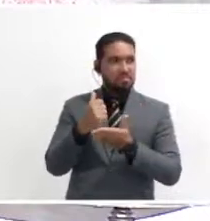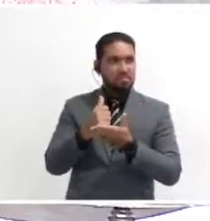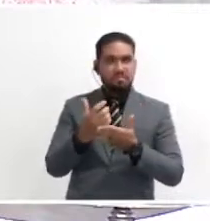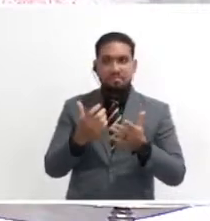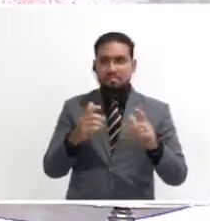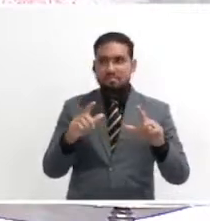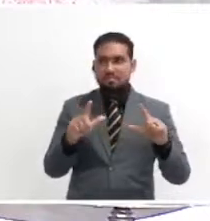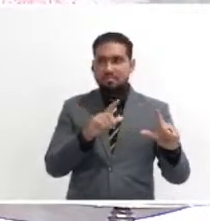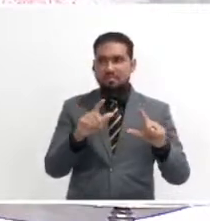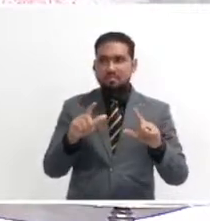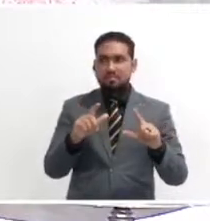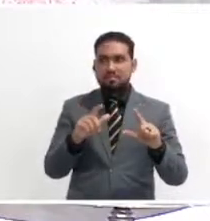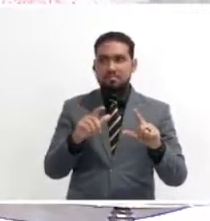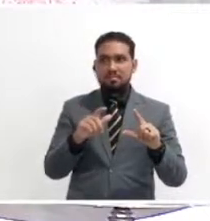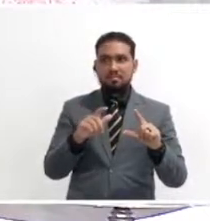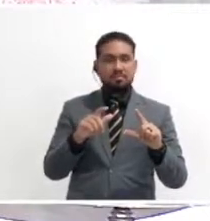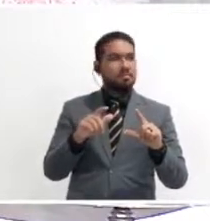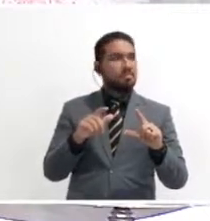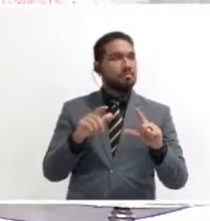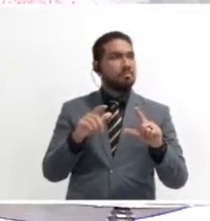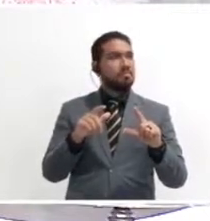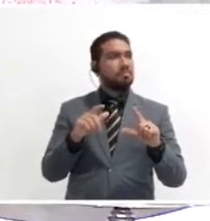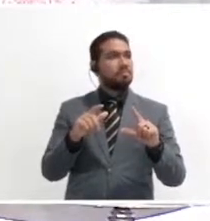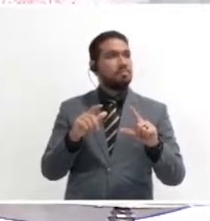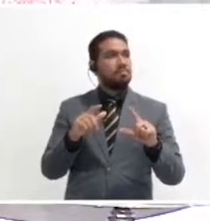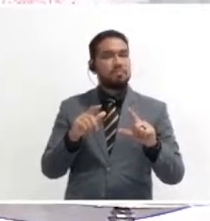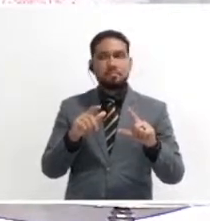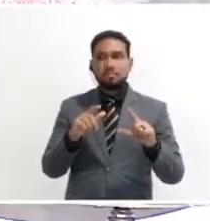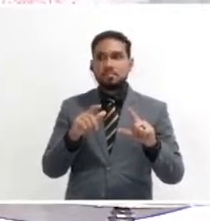Okay. Nope.